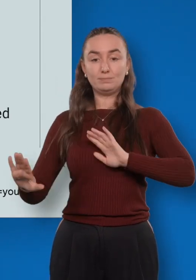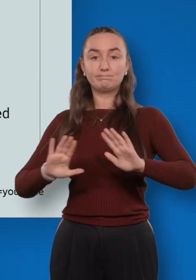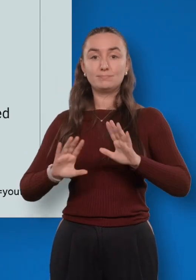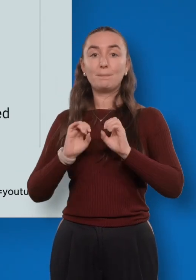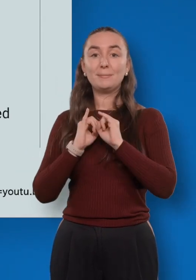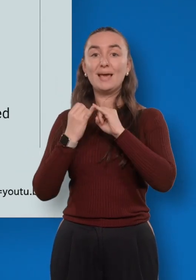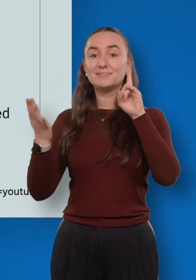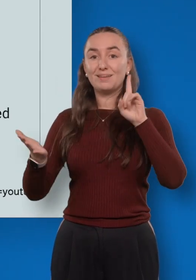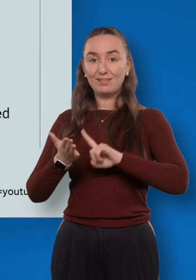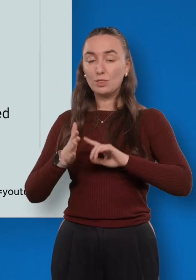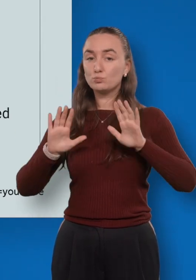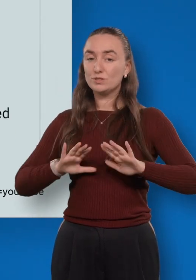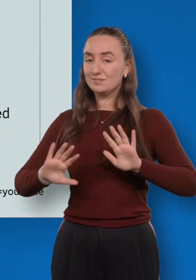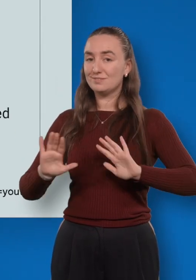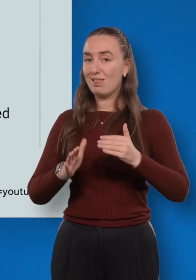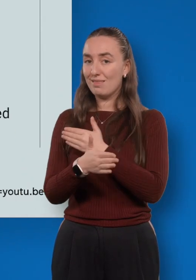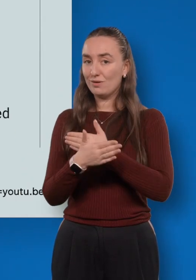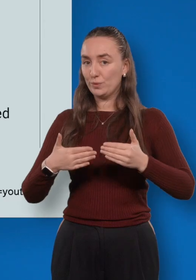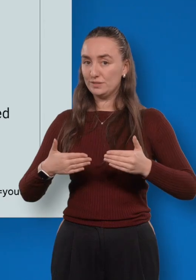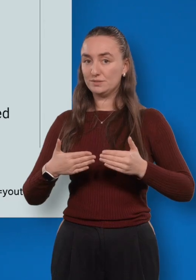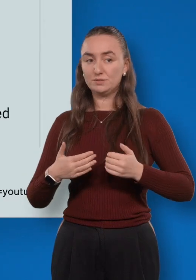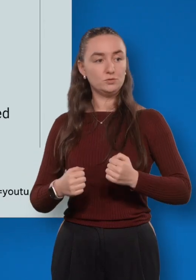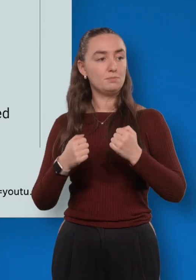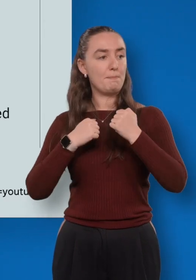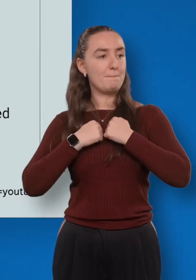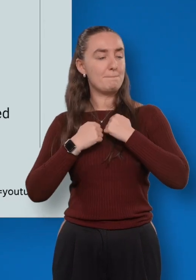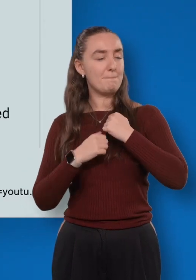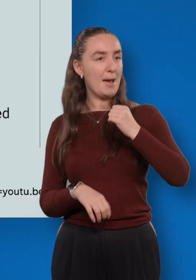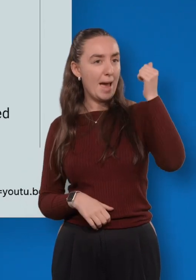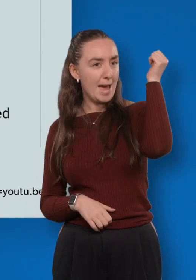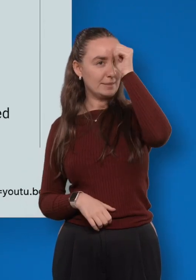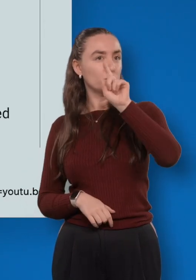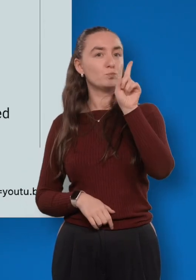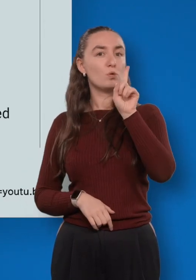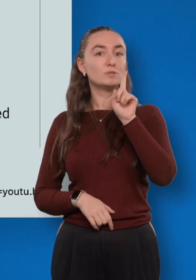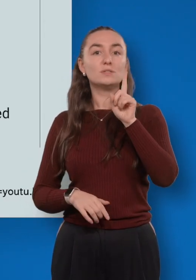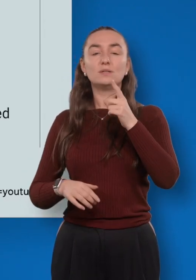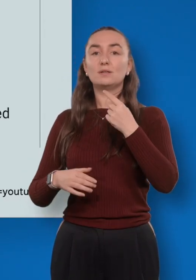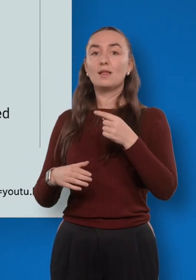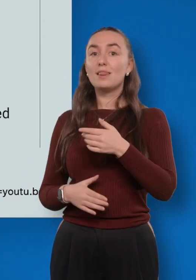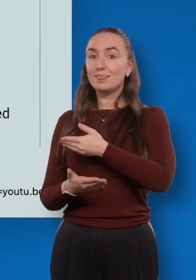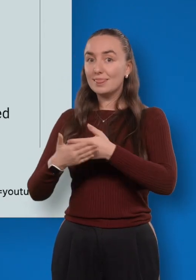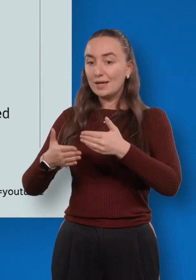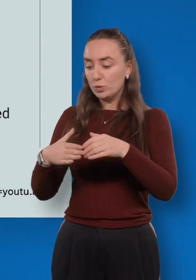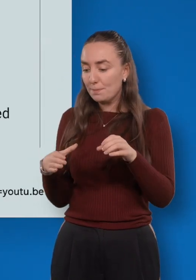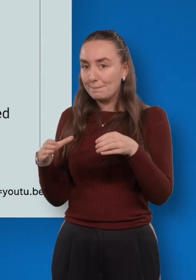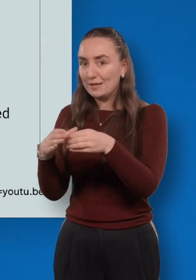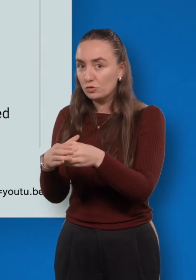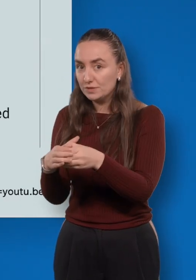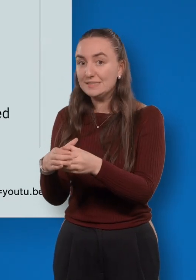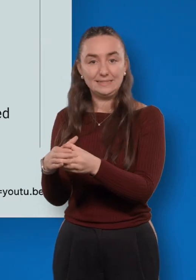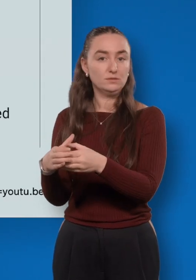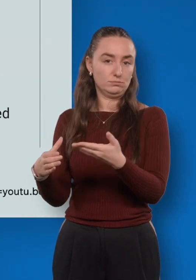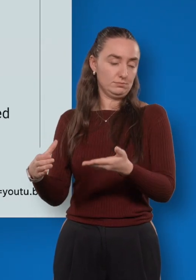Language. And so my expertise is very much about working with language minorities, so deaf people being a case